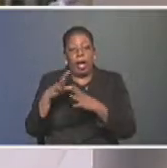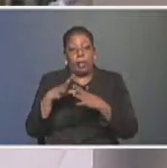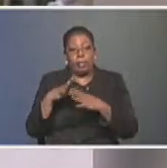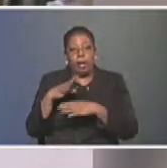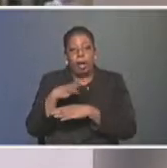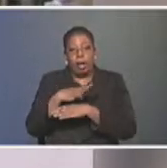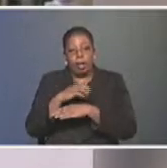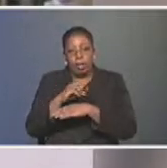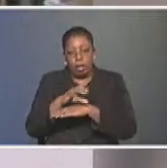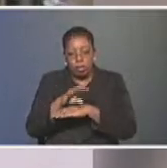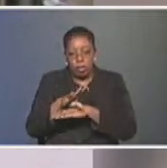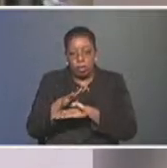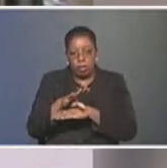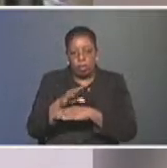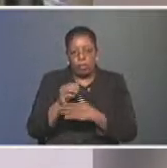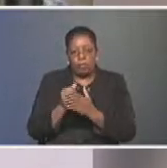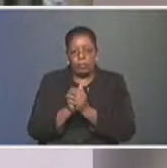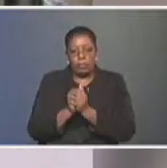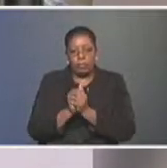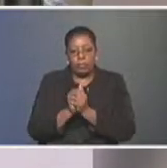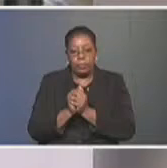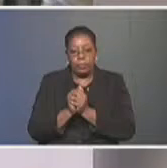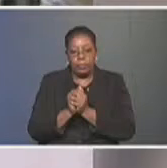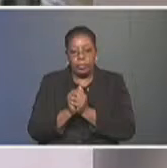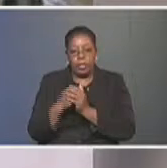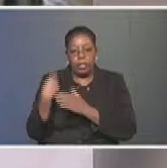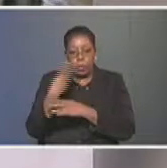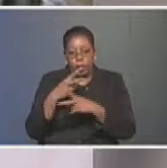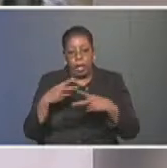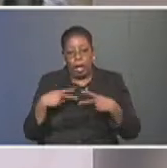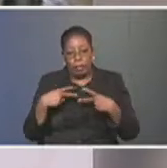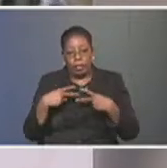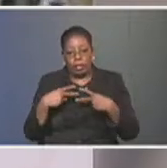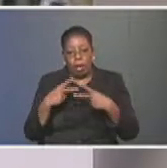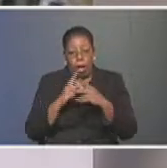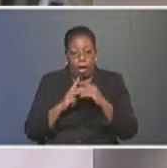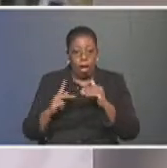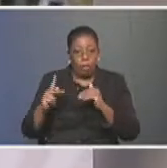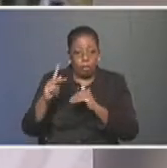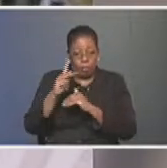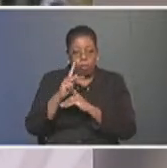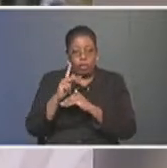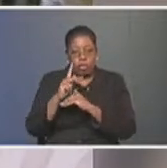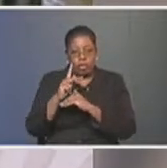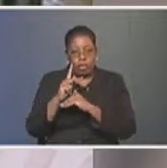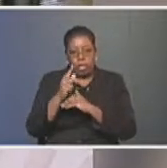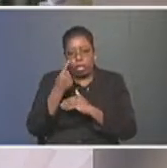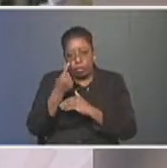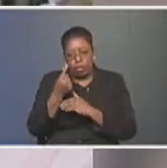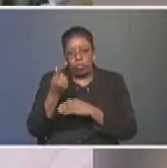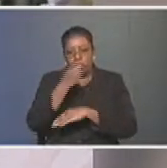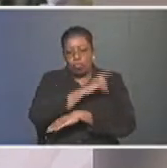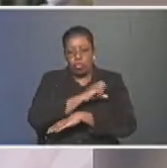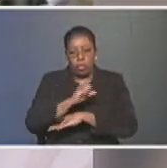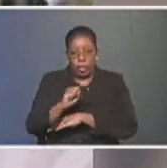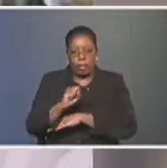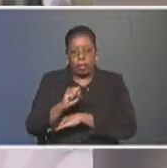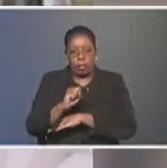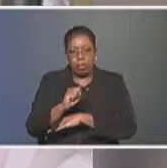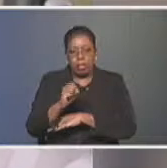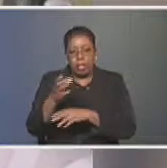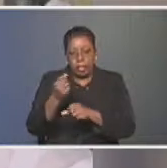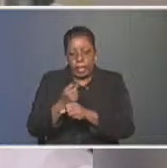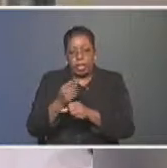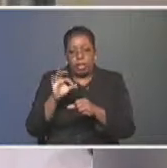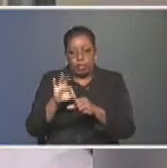December, and Jamaica and ourselves are holding a joint promotion in a couple of days to try and get the votes